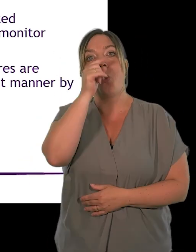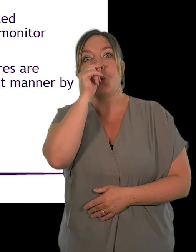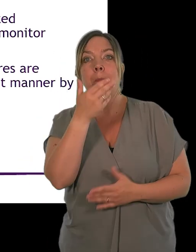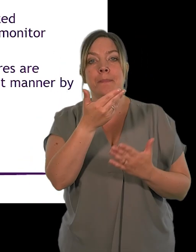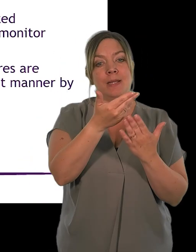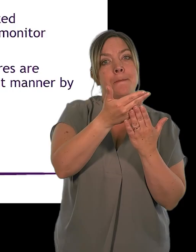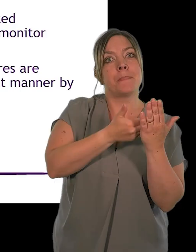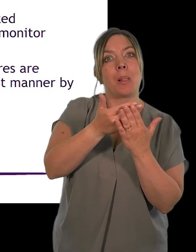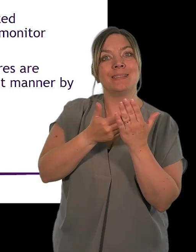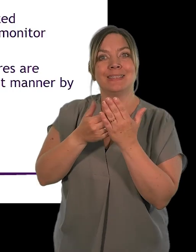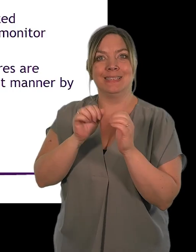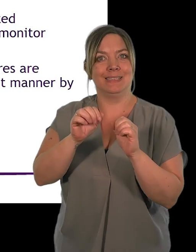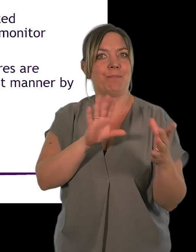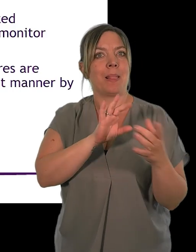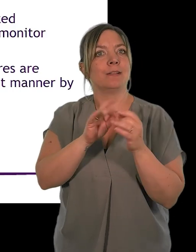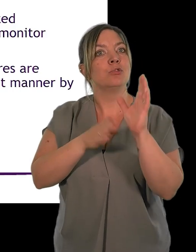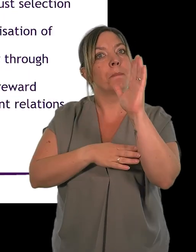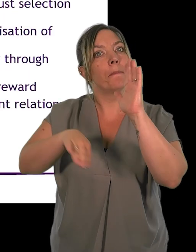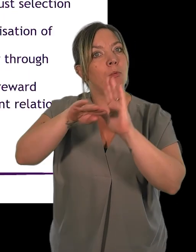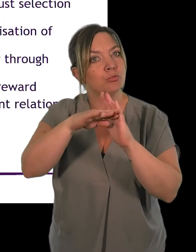etc.